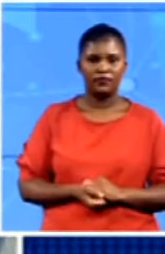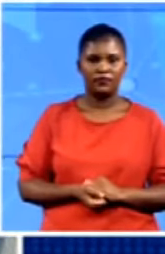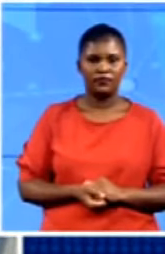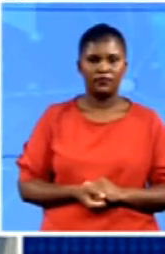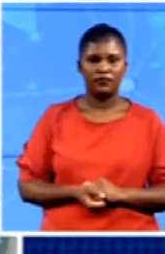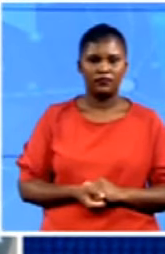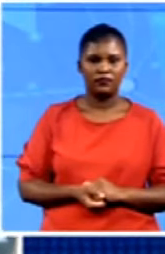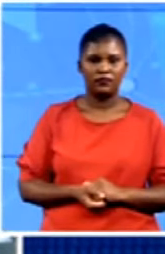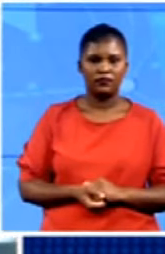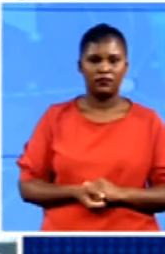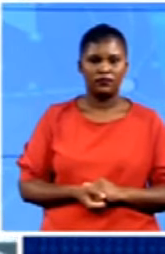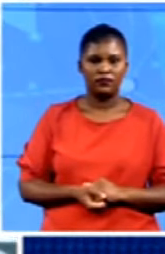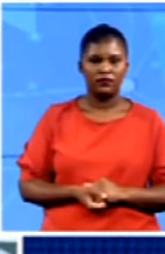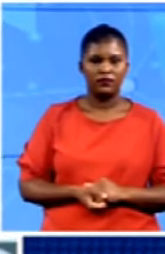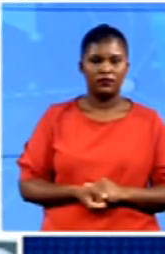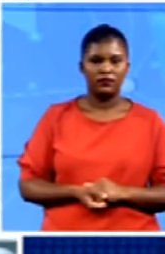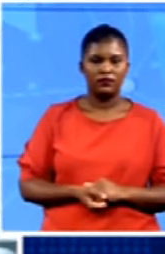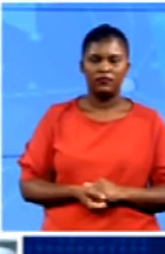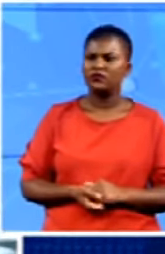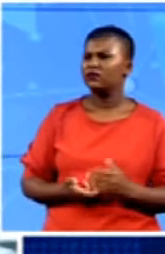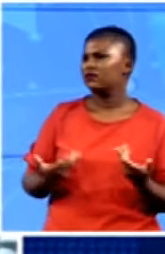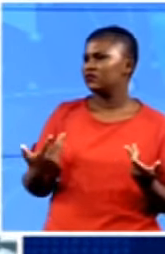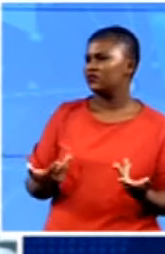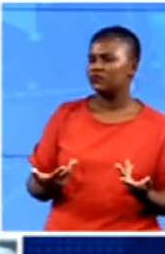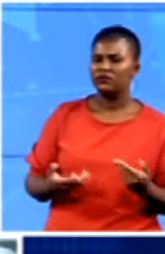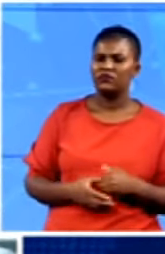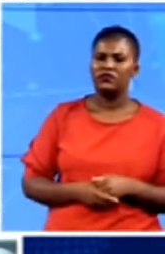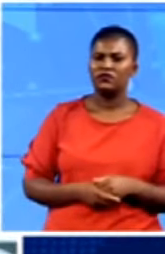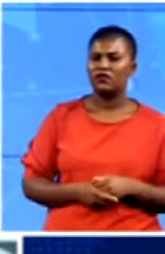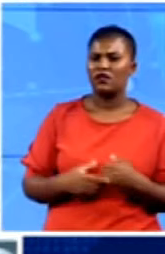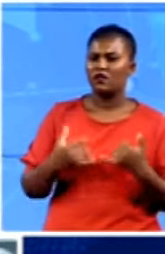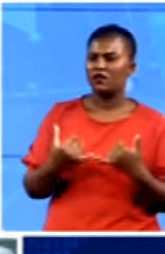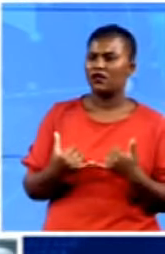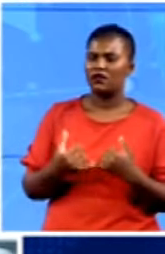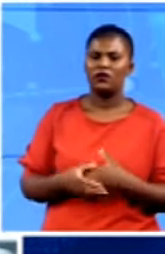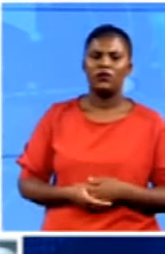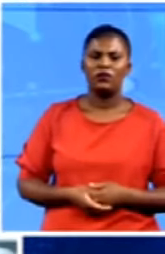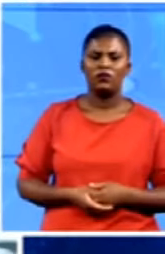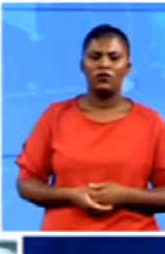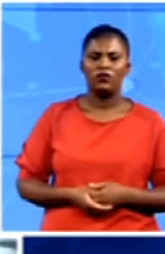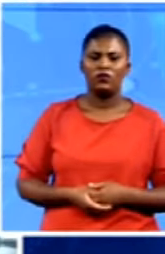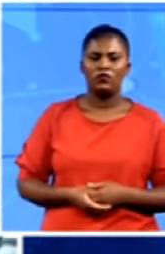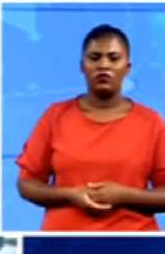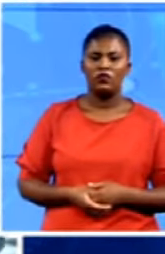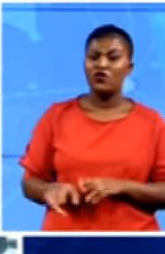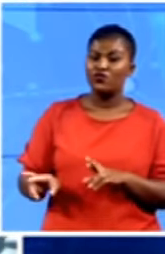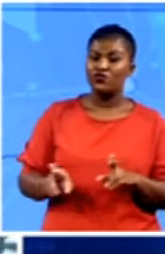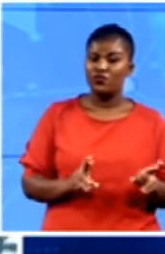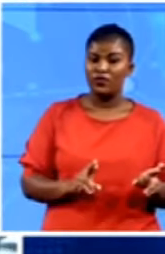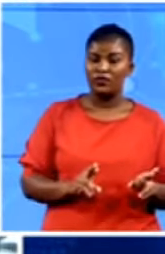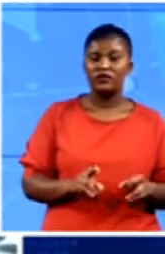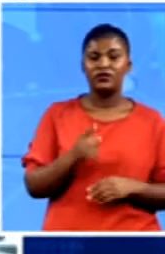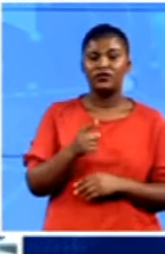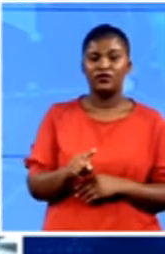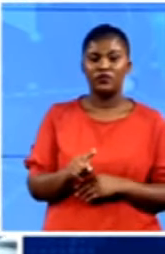And Chriselda, just in terms of the readiness of the police officials